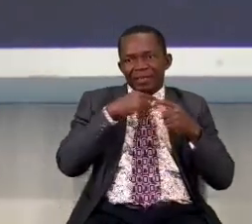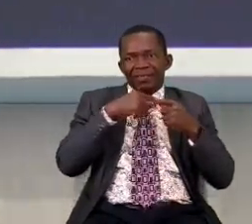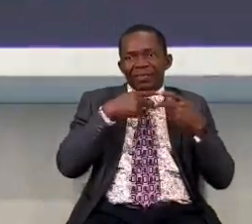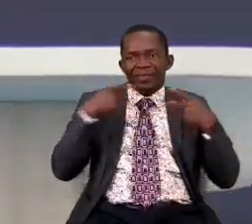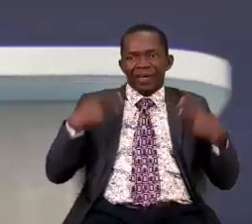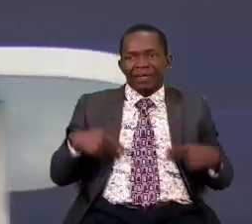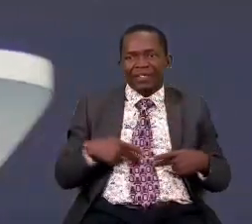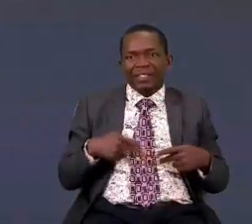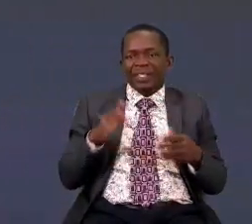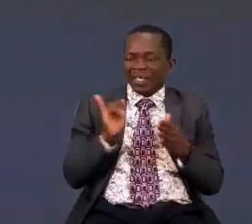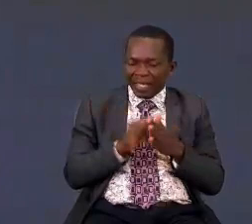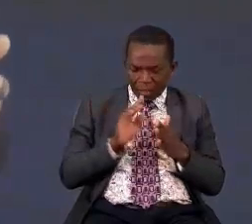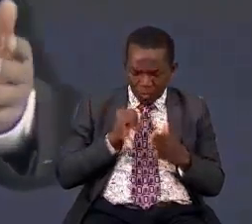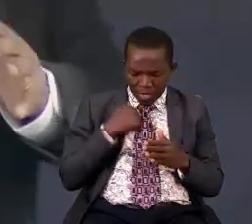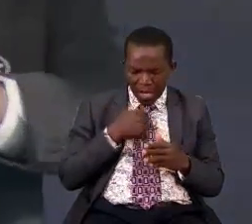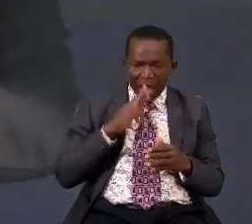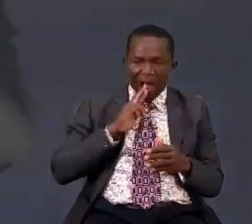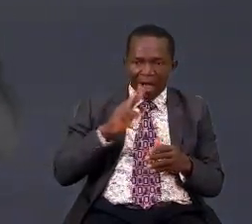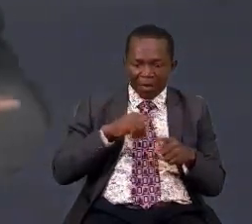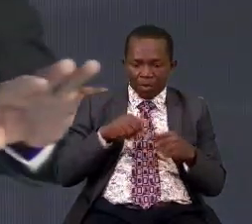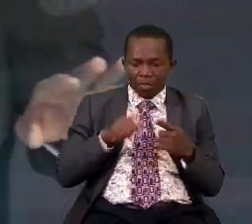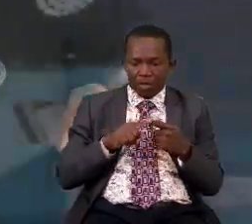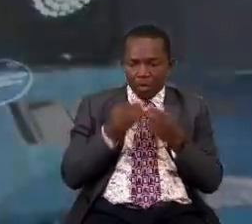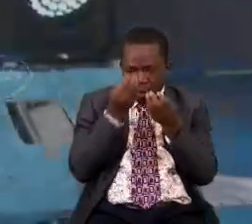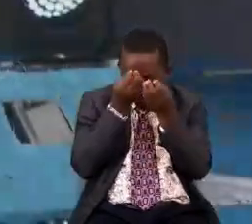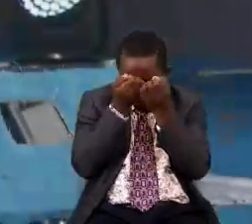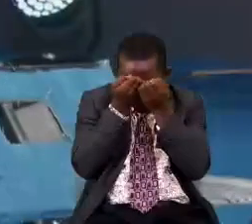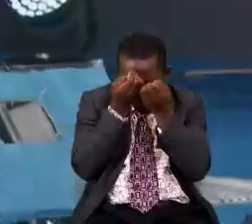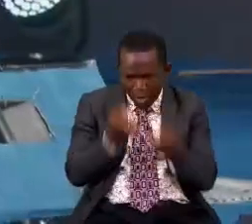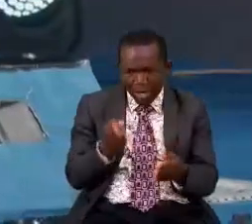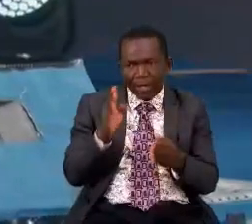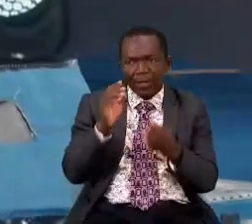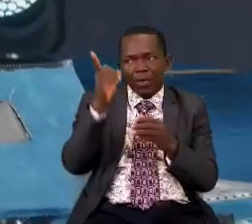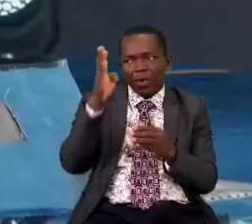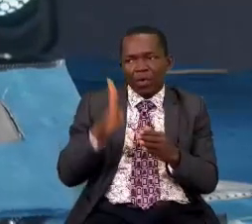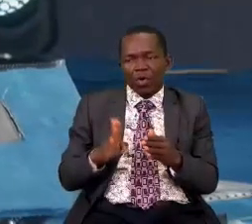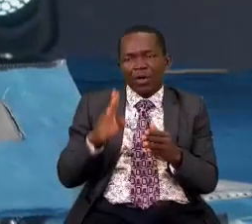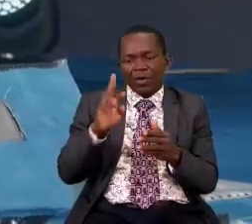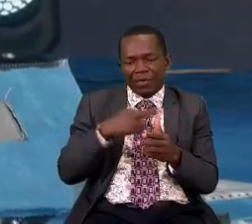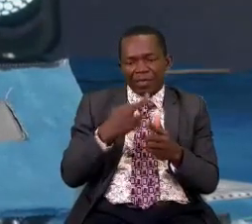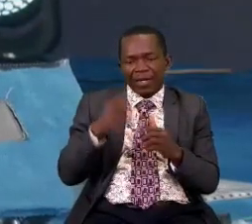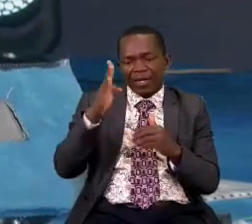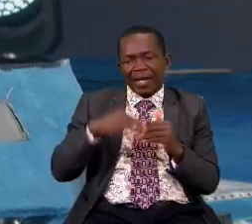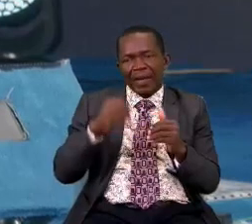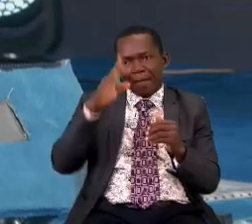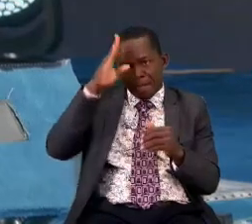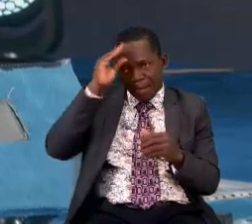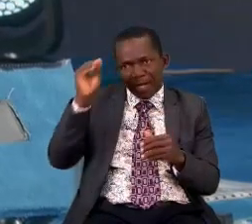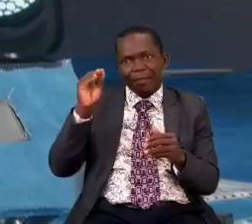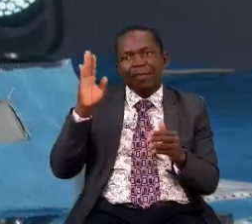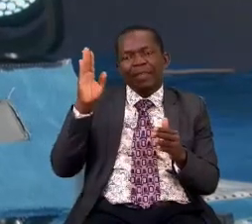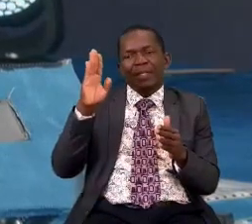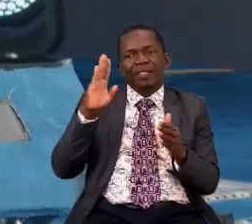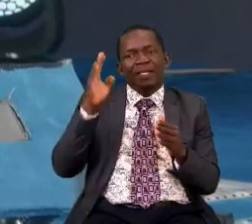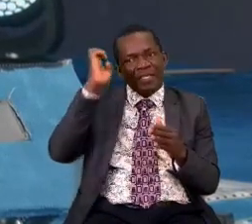says in Ministry he has given us all things the potential life and godliness